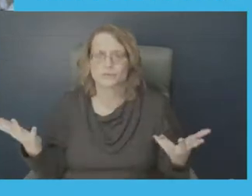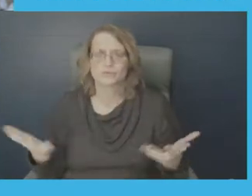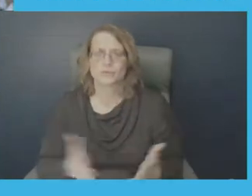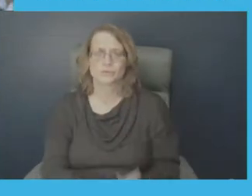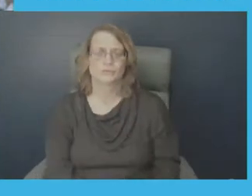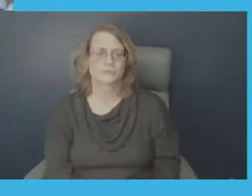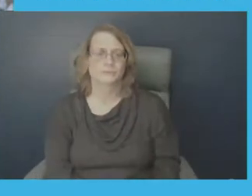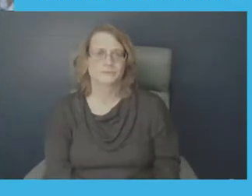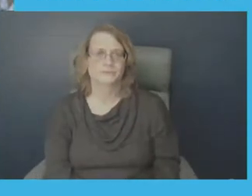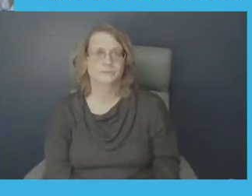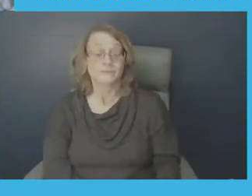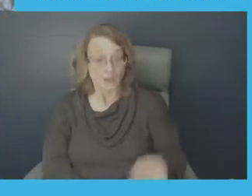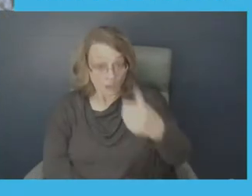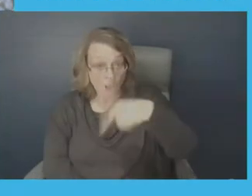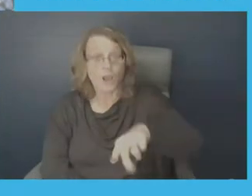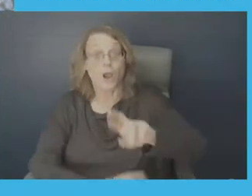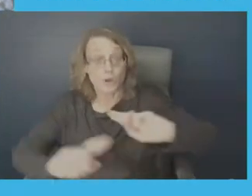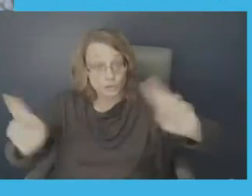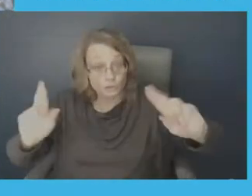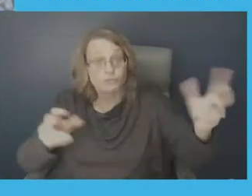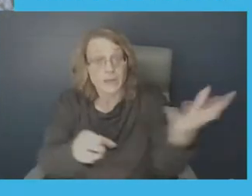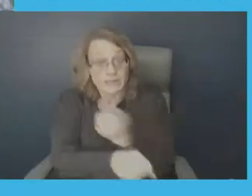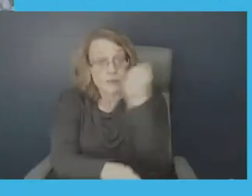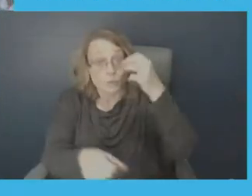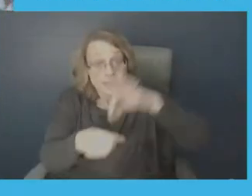and our jobs and our future?